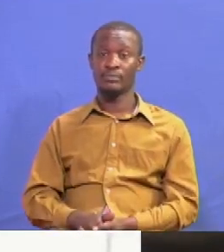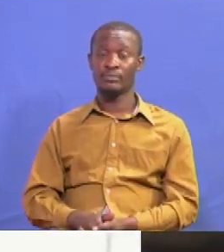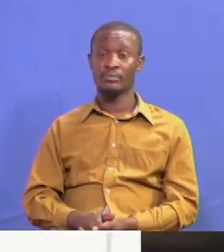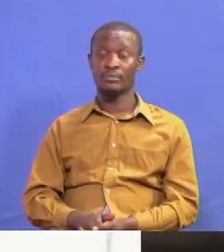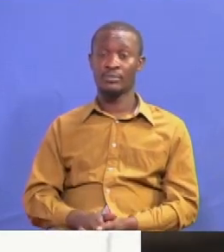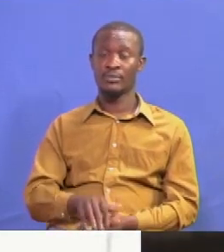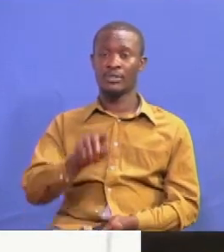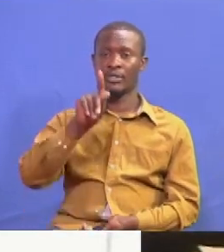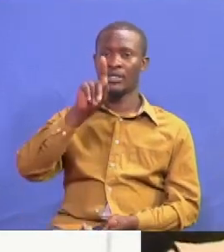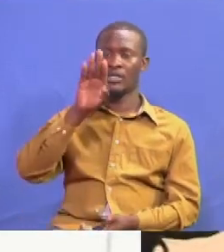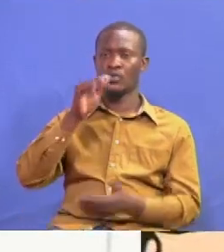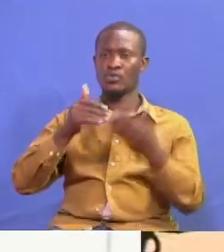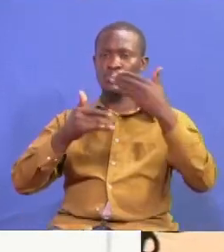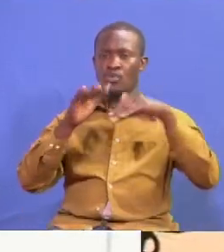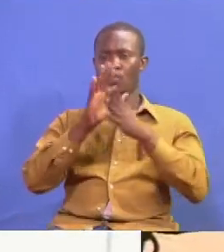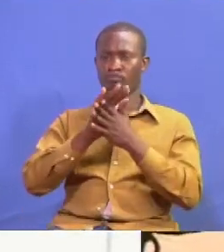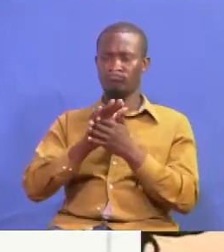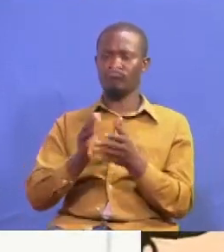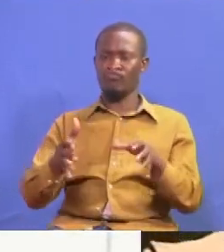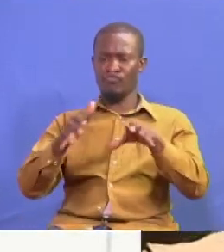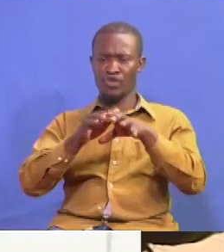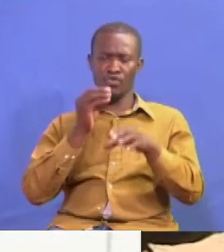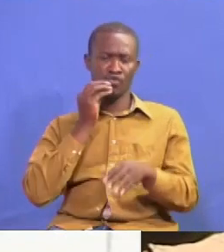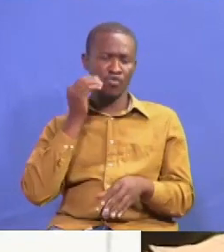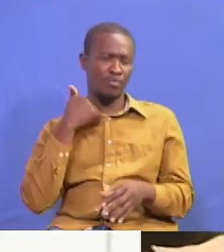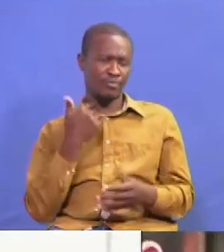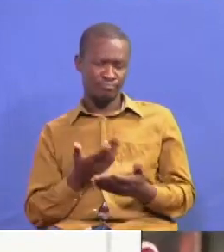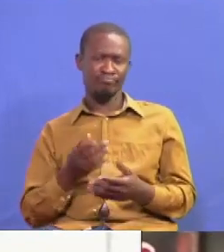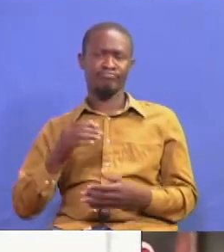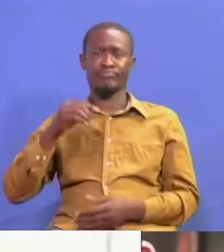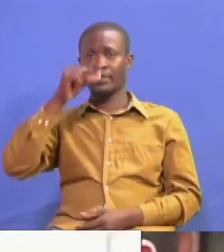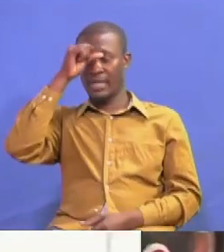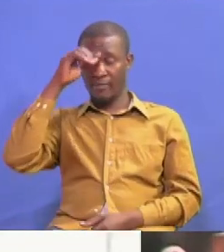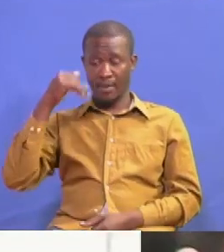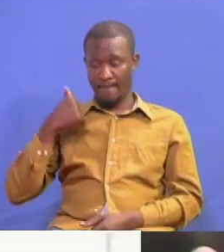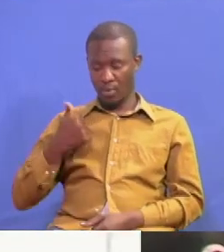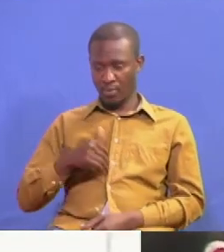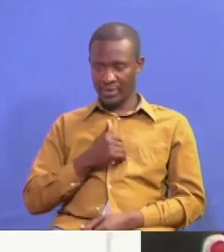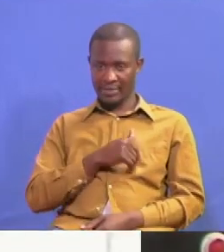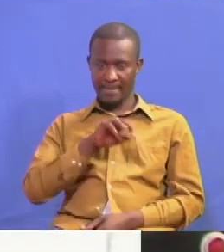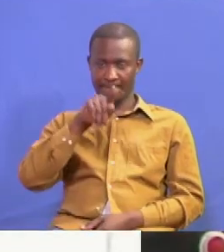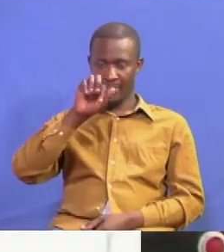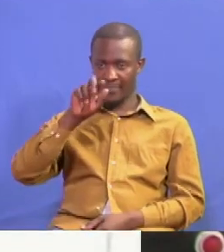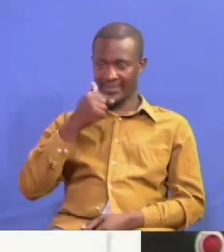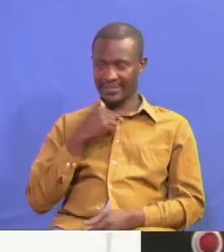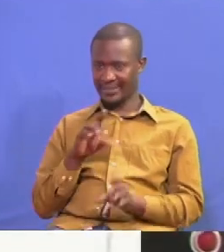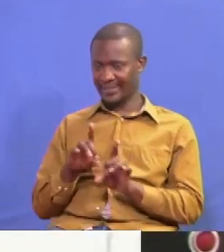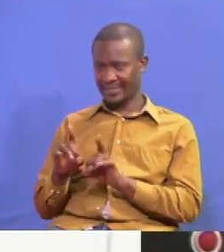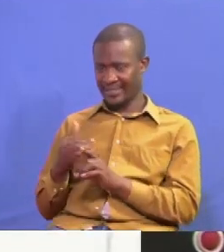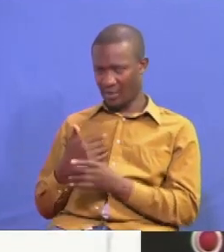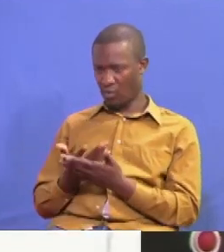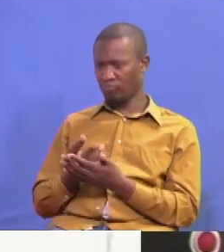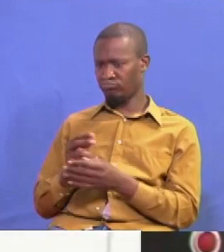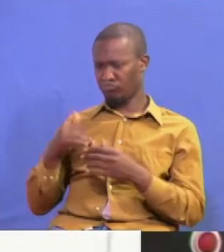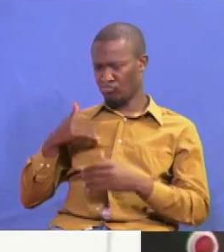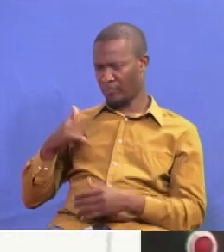At the Kenyatta University Funeral Home today, government pathologist Dr. Peter Ndegwa conducted an autopsy on